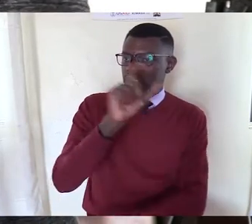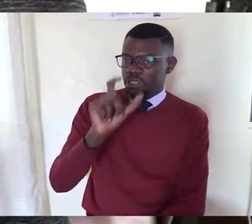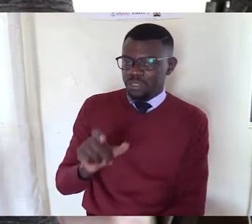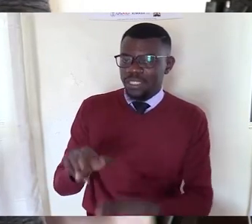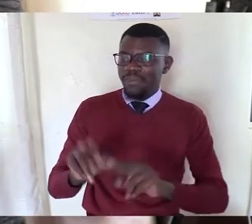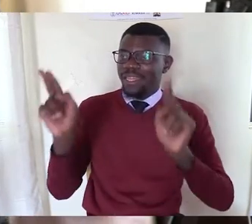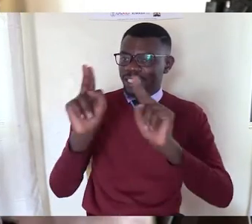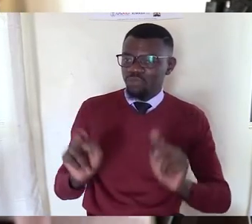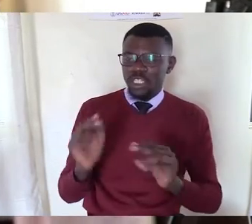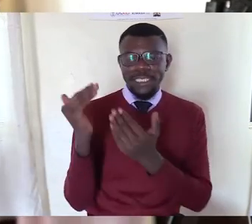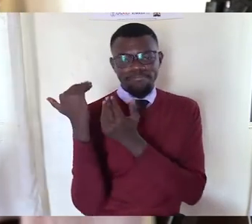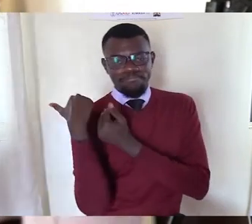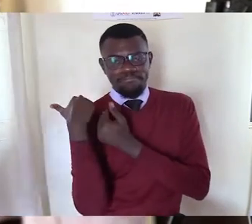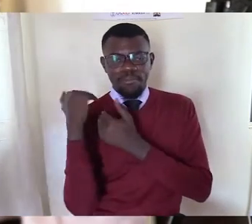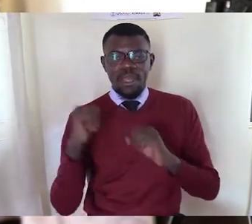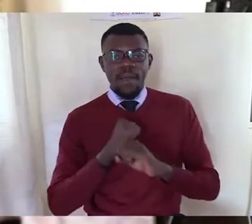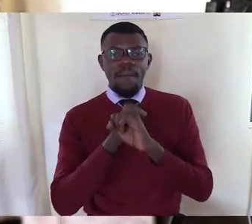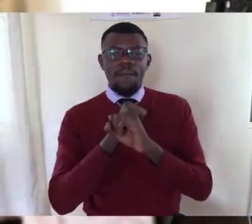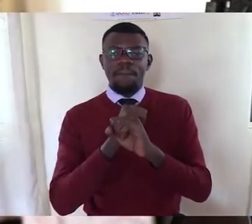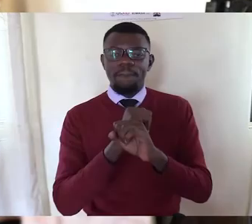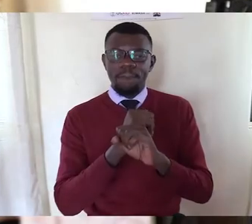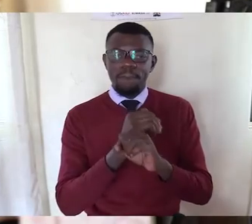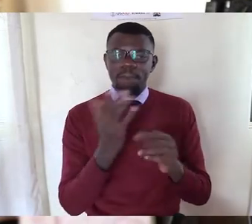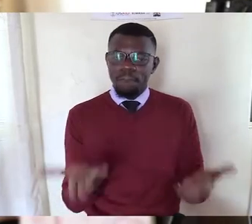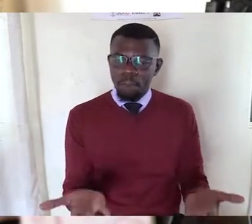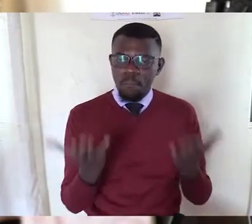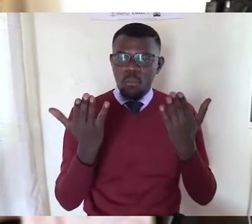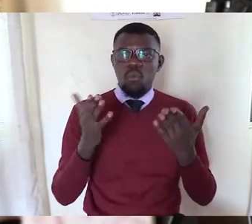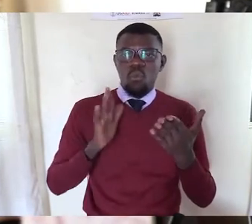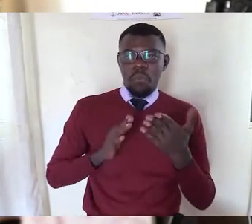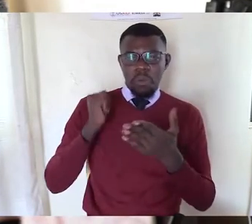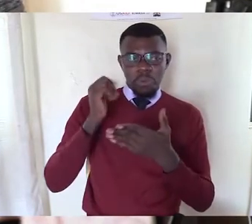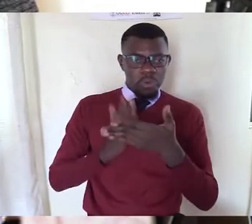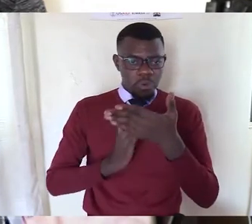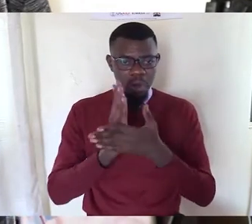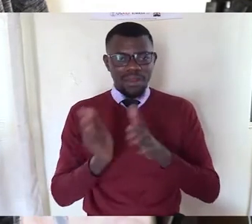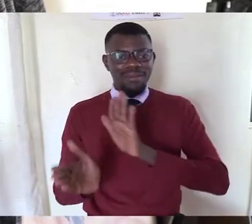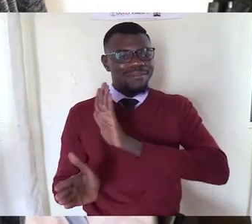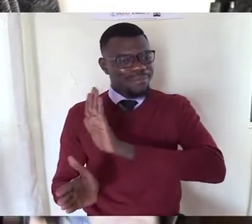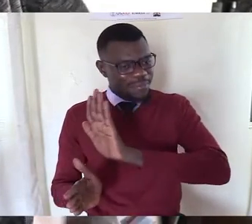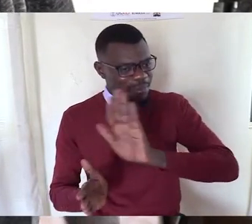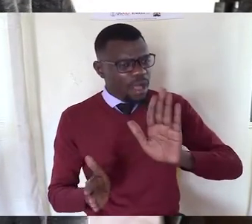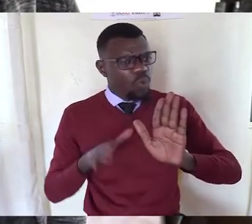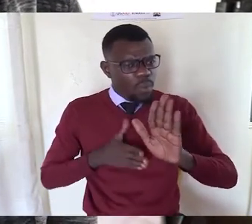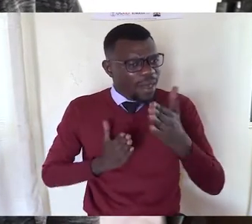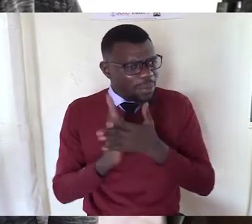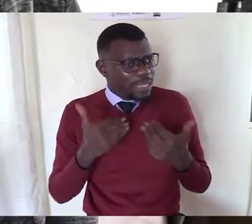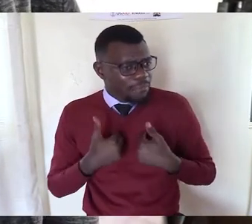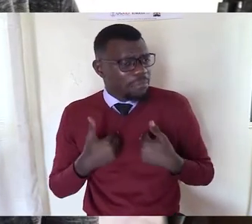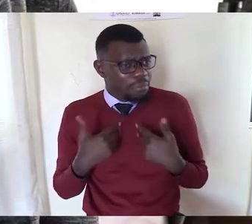international obligations to protect and promote women's political rights. Wamama tuna haki hatuna